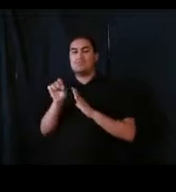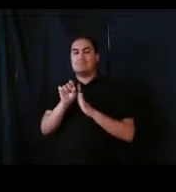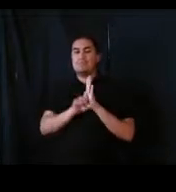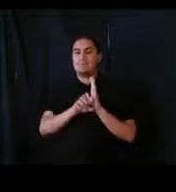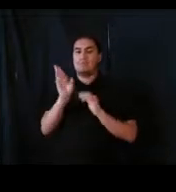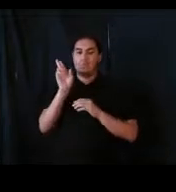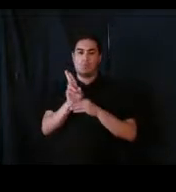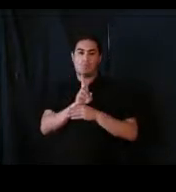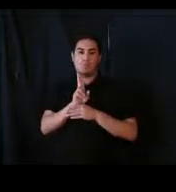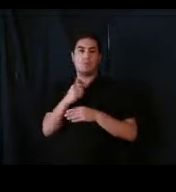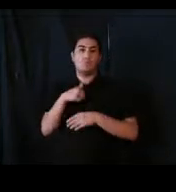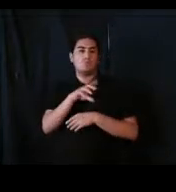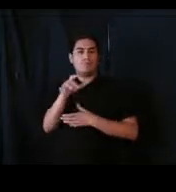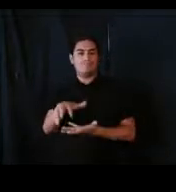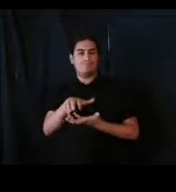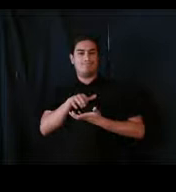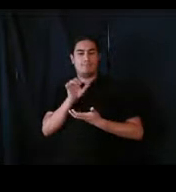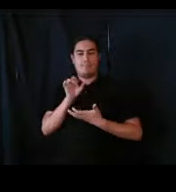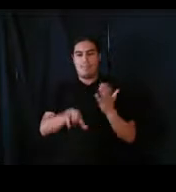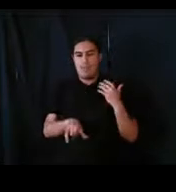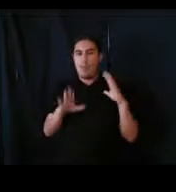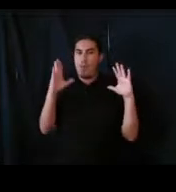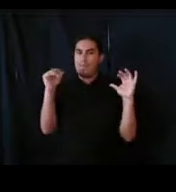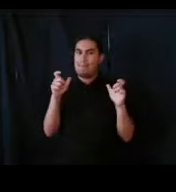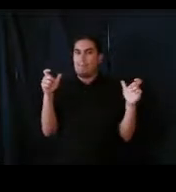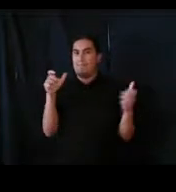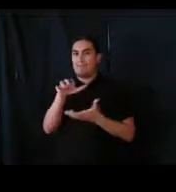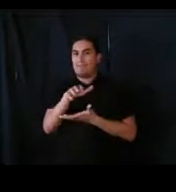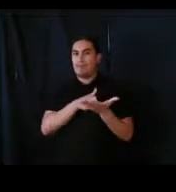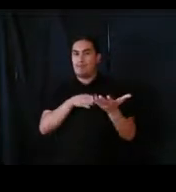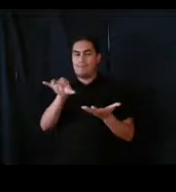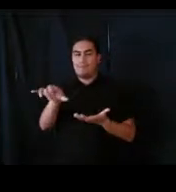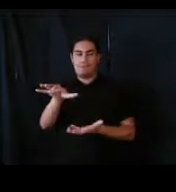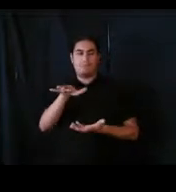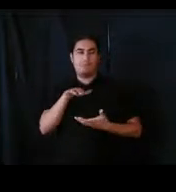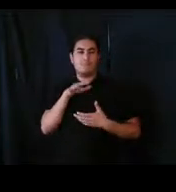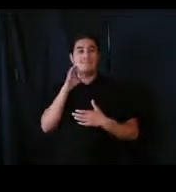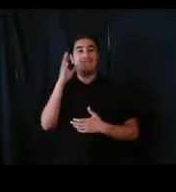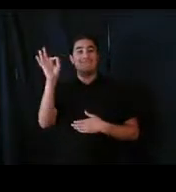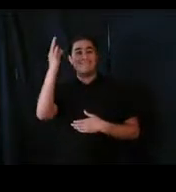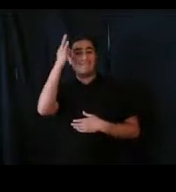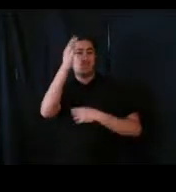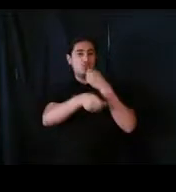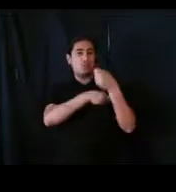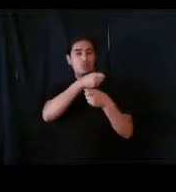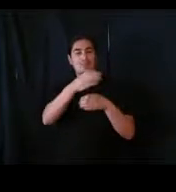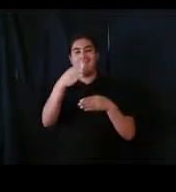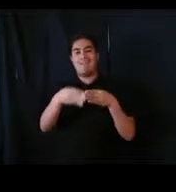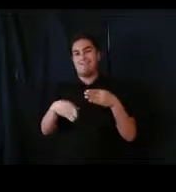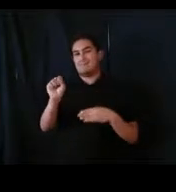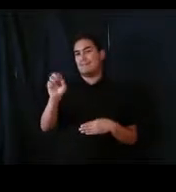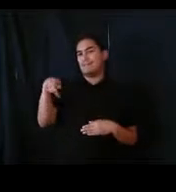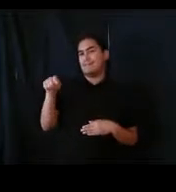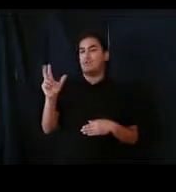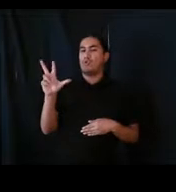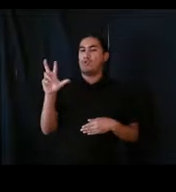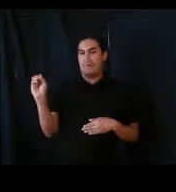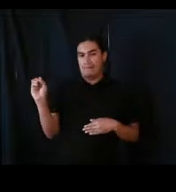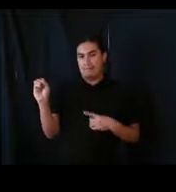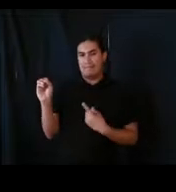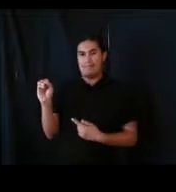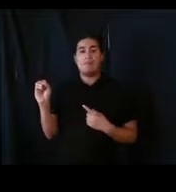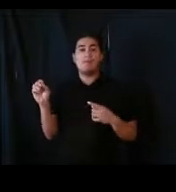that um hopefully a very large piece this year and the federal year ends on september 30th and uh